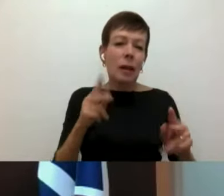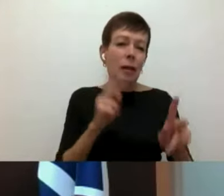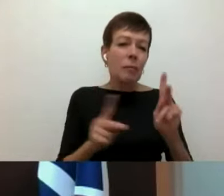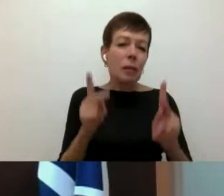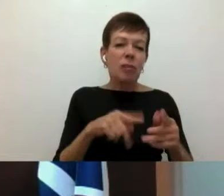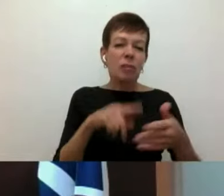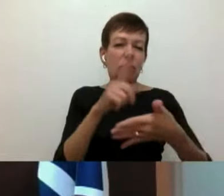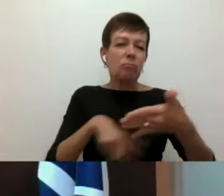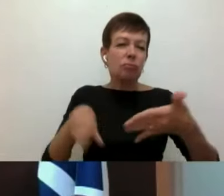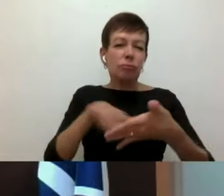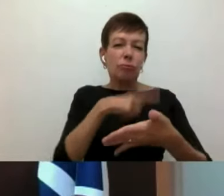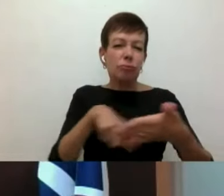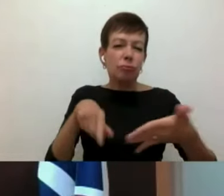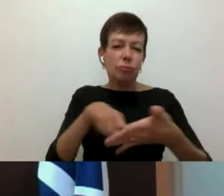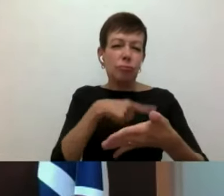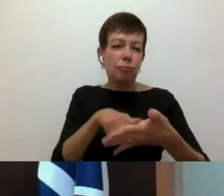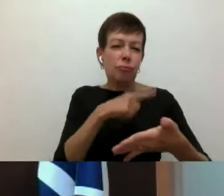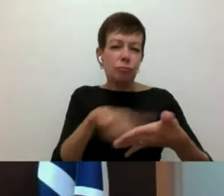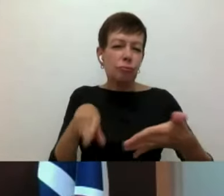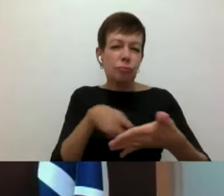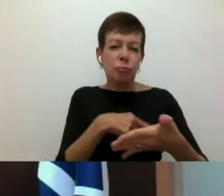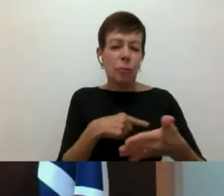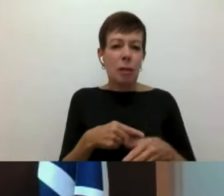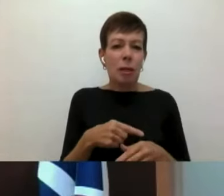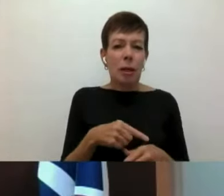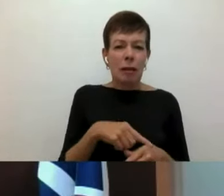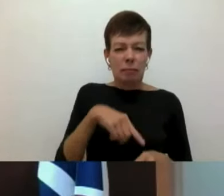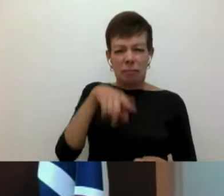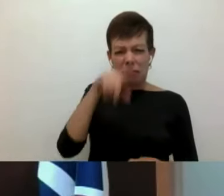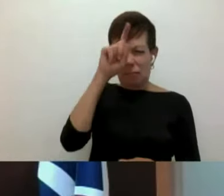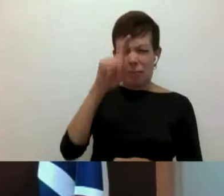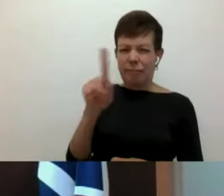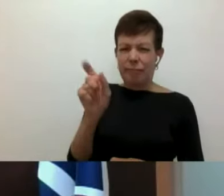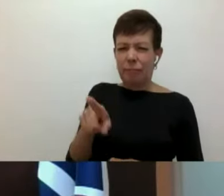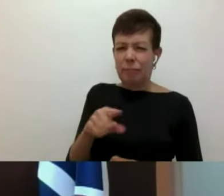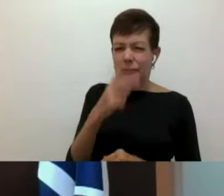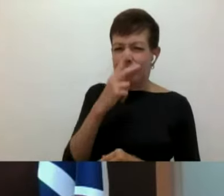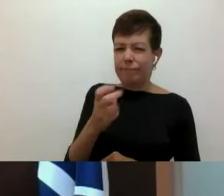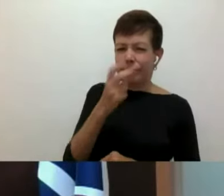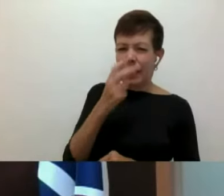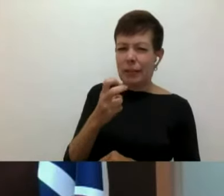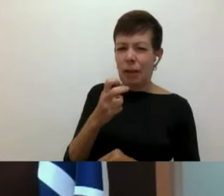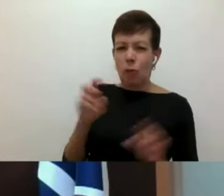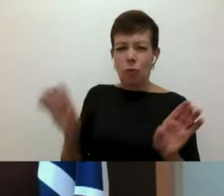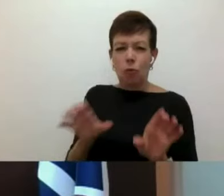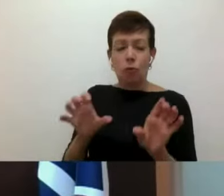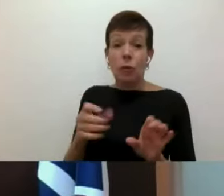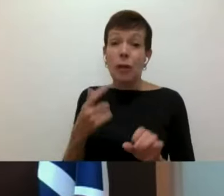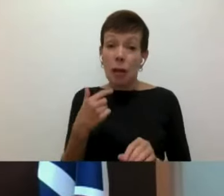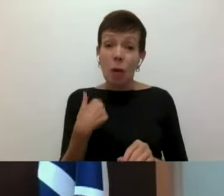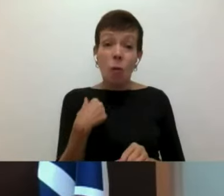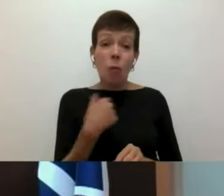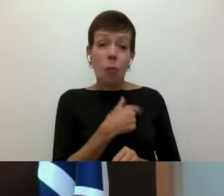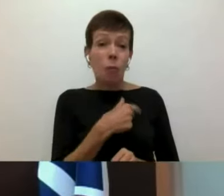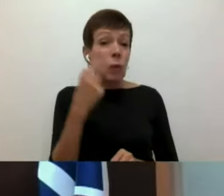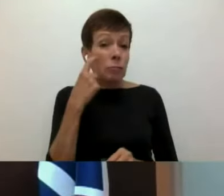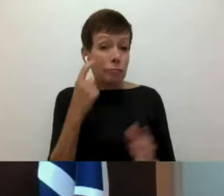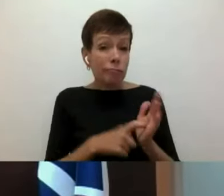questioning. I think we recognize that there are questions that we need to answer, and we're doing our best to fill that information for all of